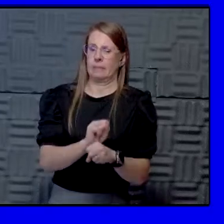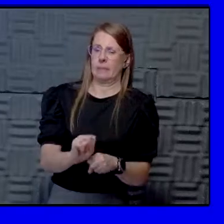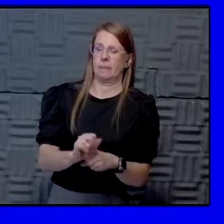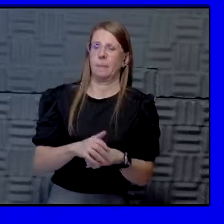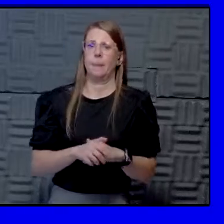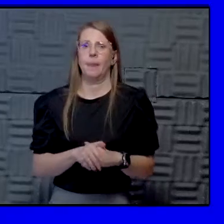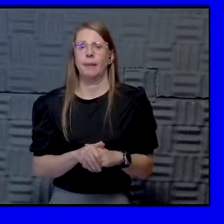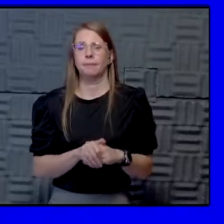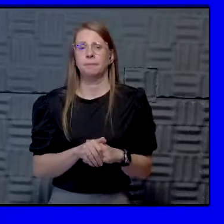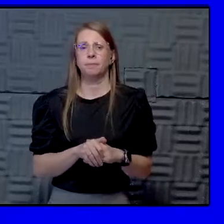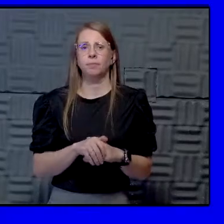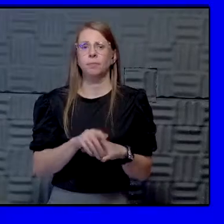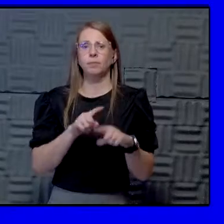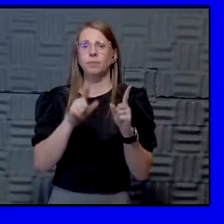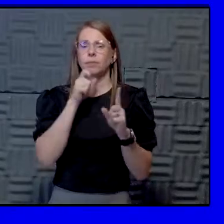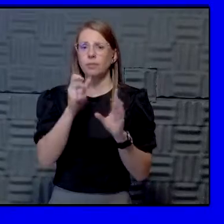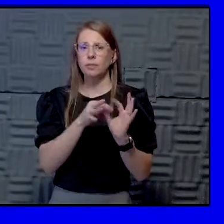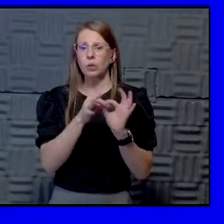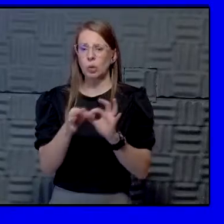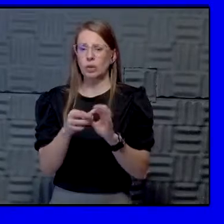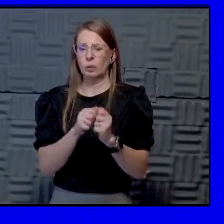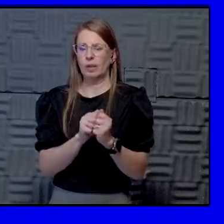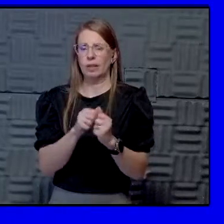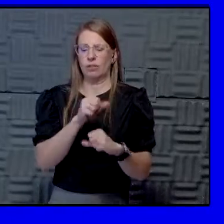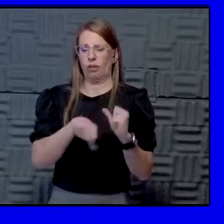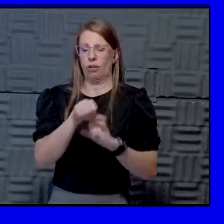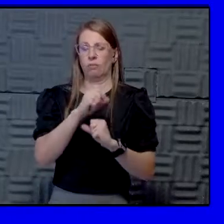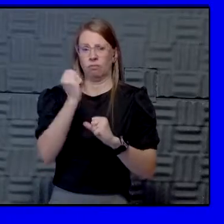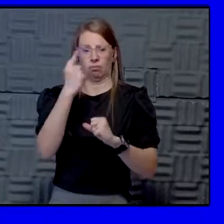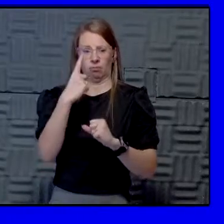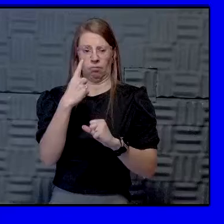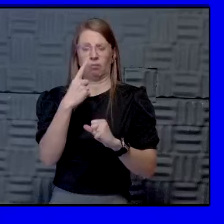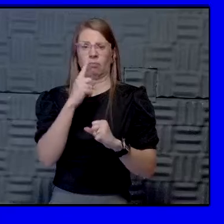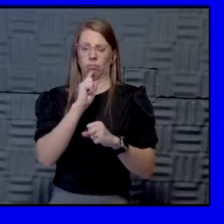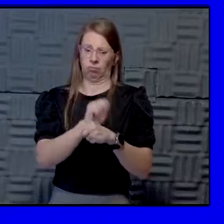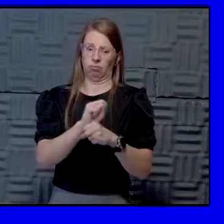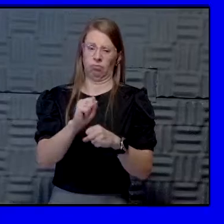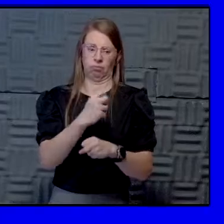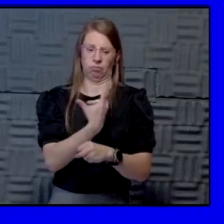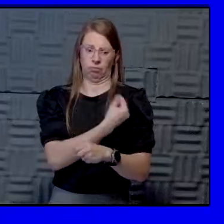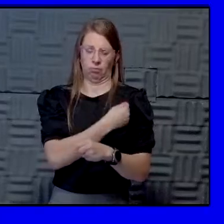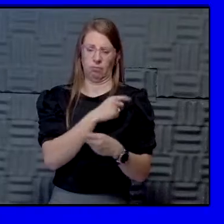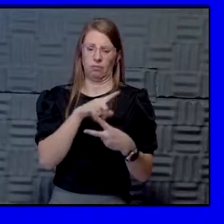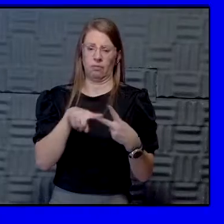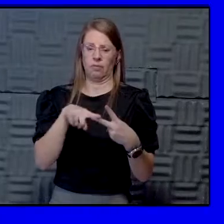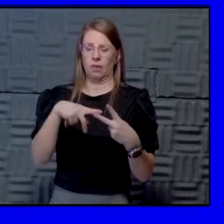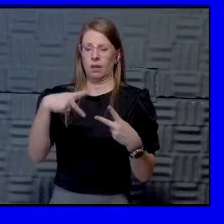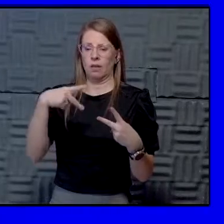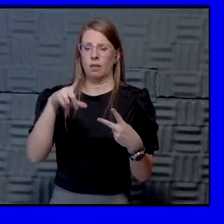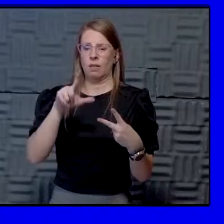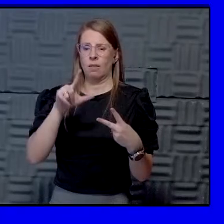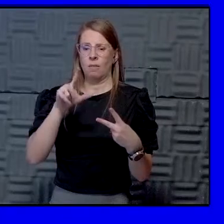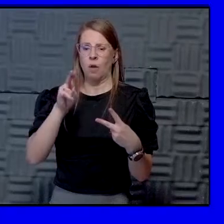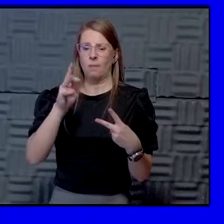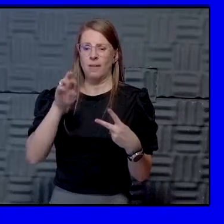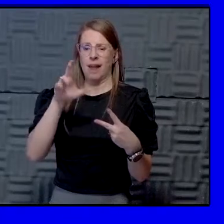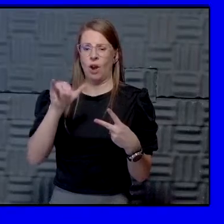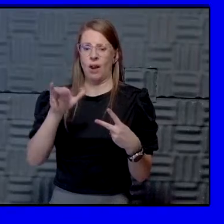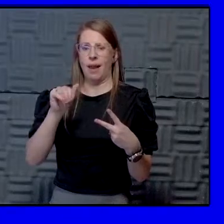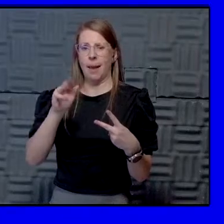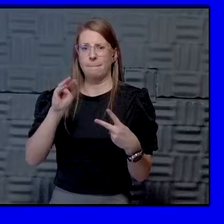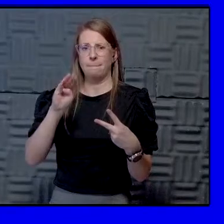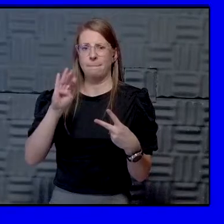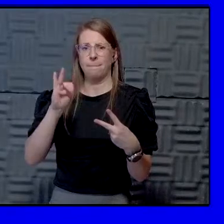true, but not associated with each other. True, you got the first dose of Pfizer. True, you had pulmonary emboli, but these are likely